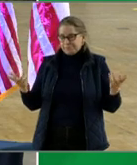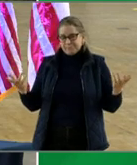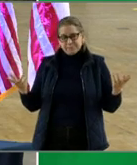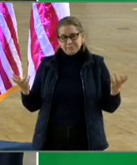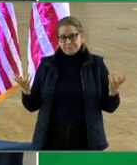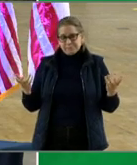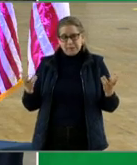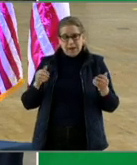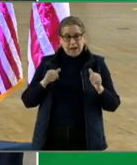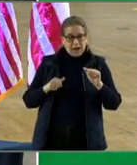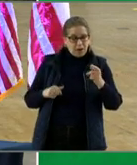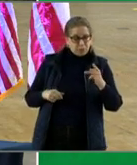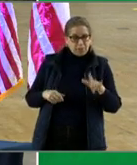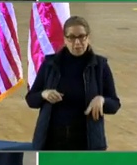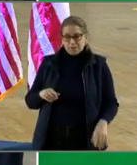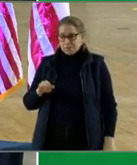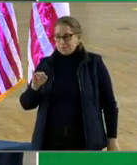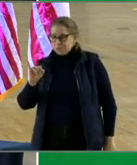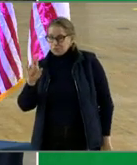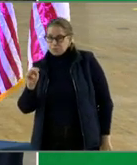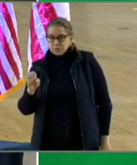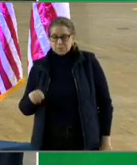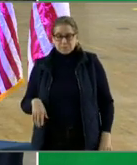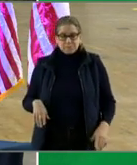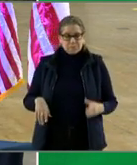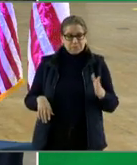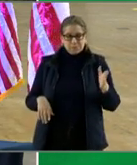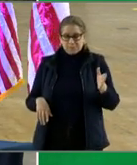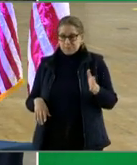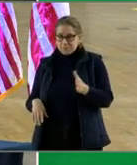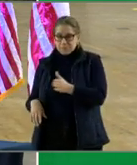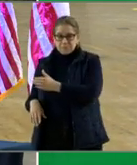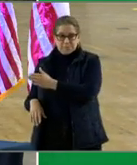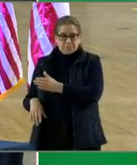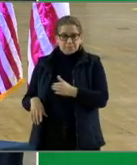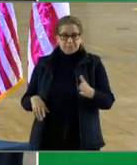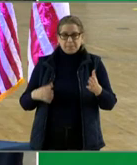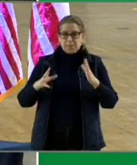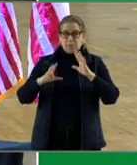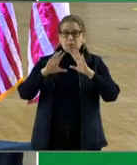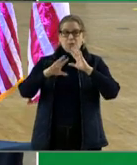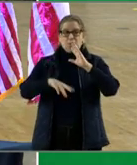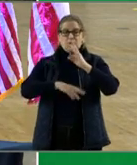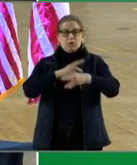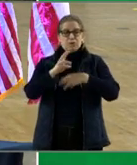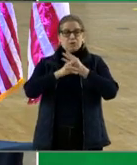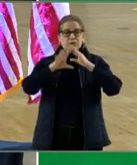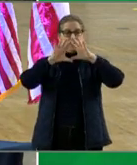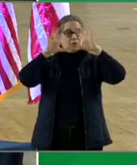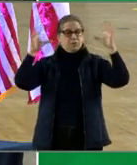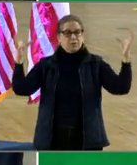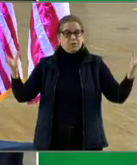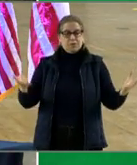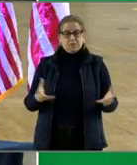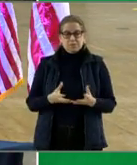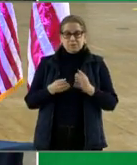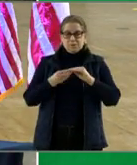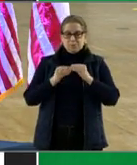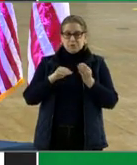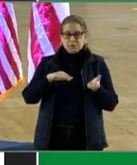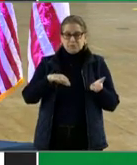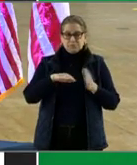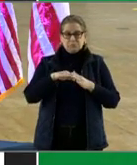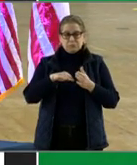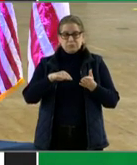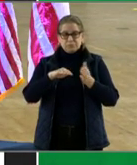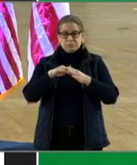in June? But we are also following what happens in the real world. So if the surge is actually lower and occurs in April,